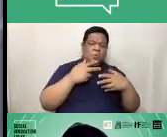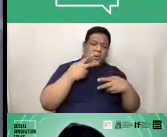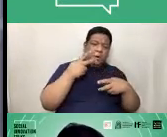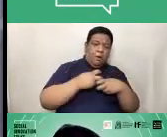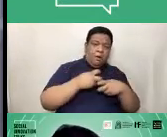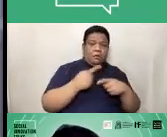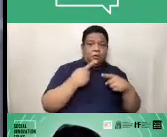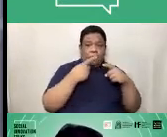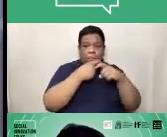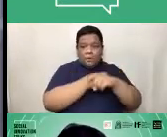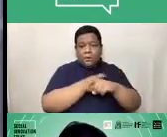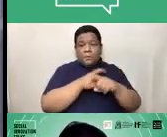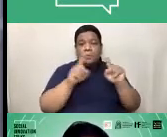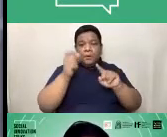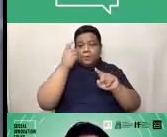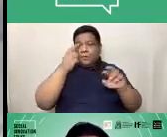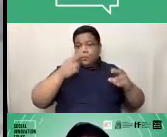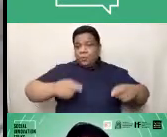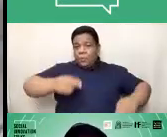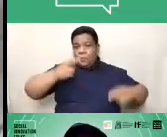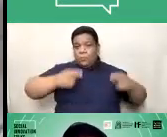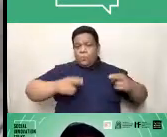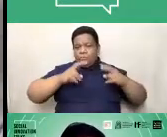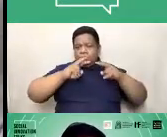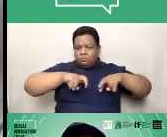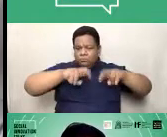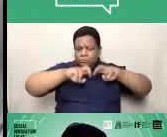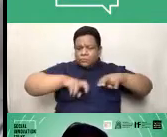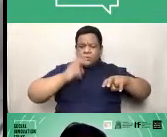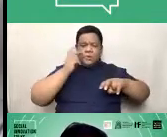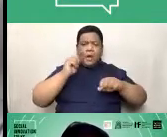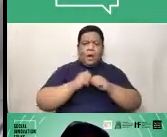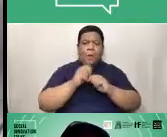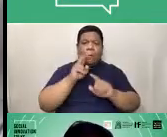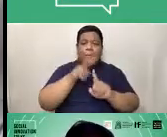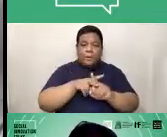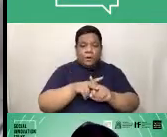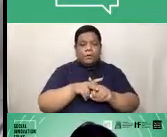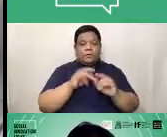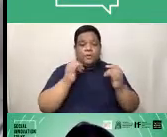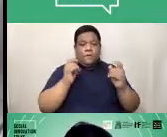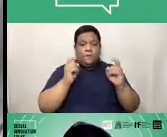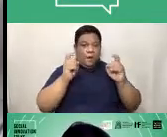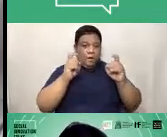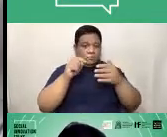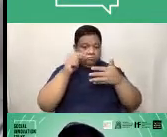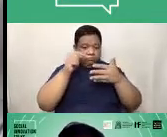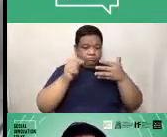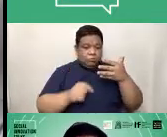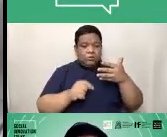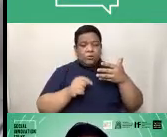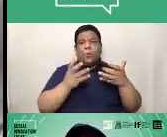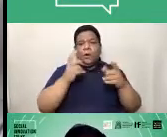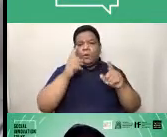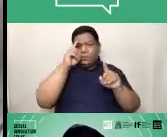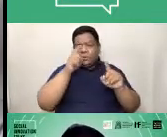can actually break down robotics in the same way and see how they apply. And we'll try to go this quite fast. And the goal is that we want to sort